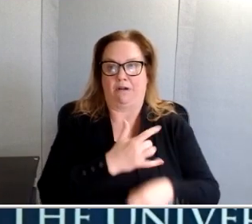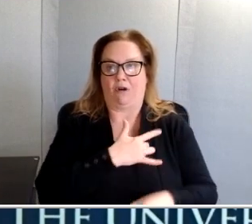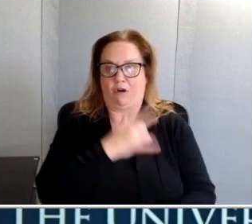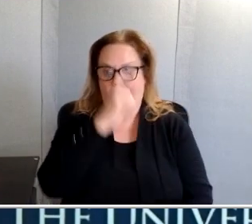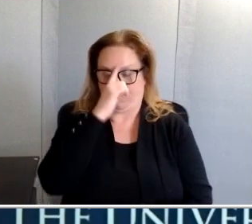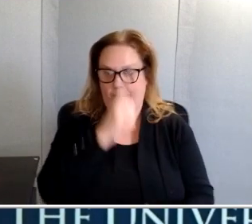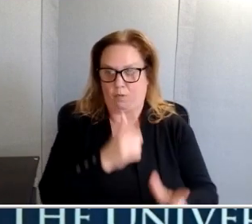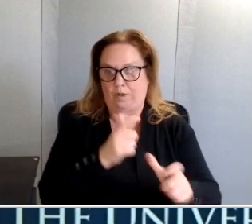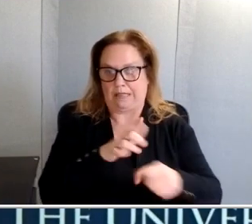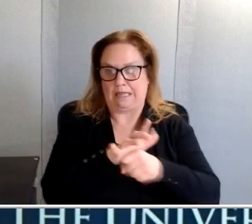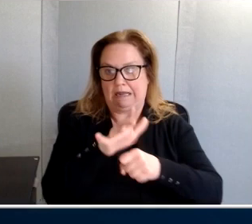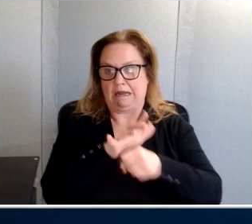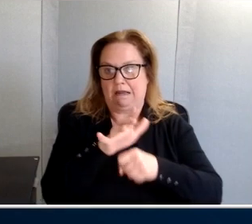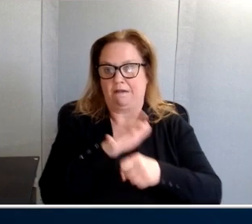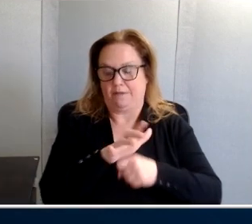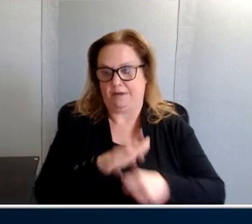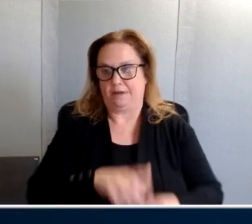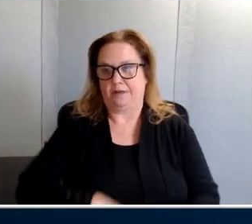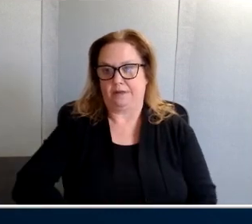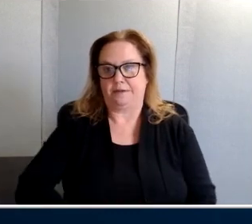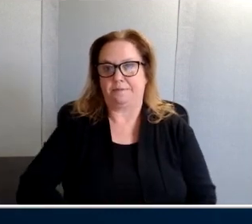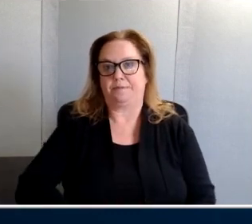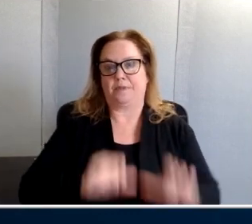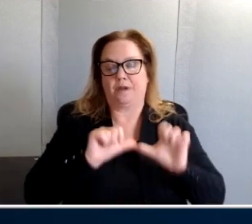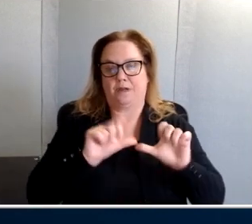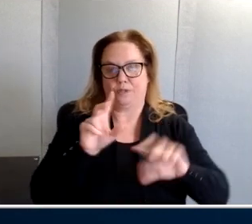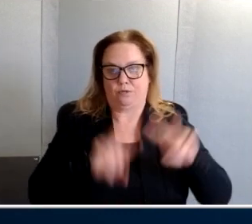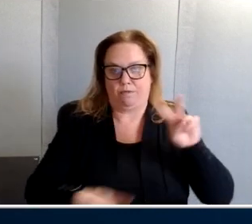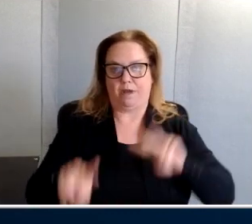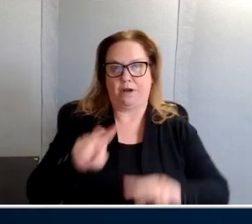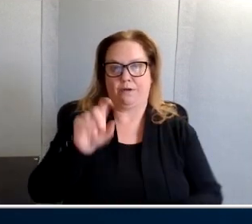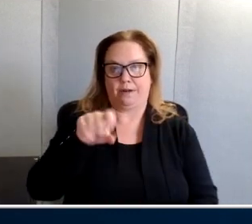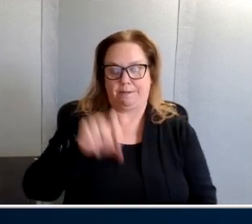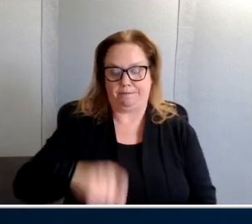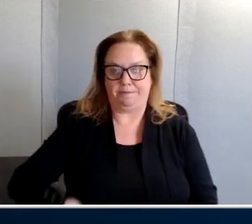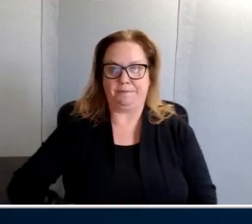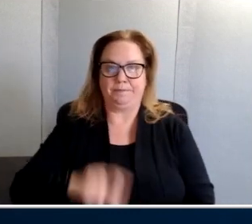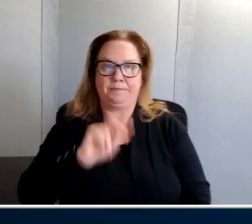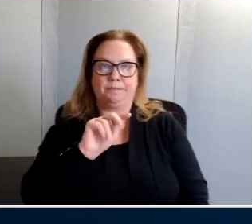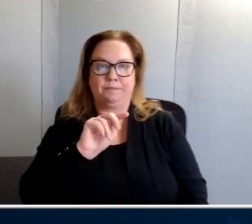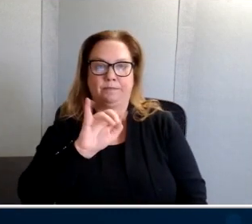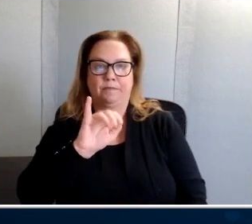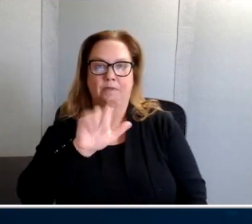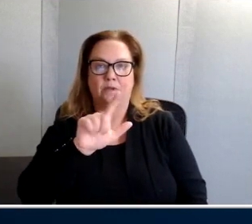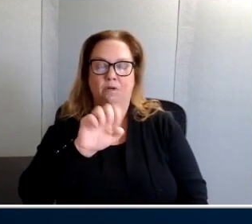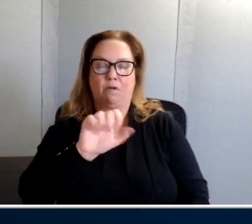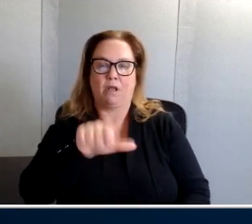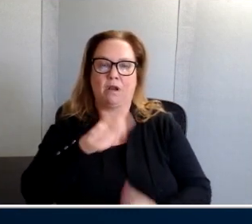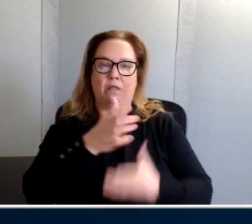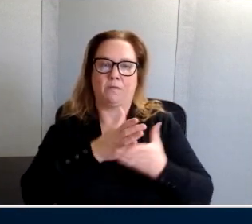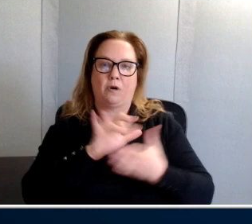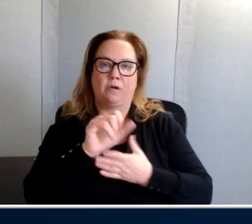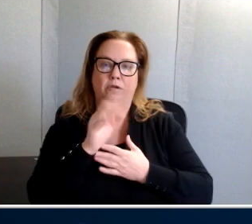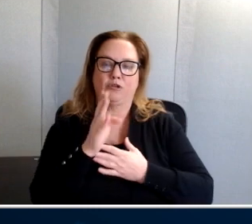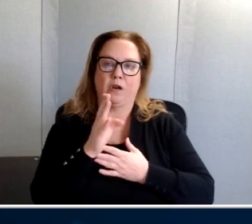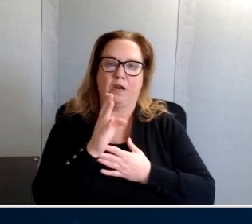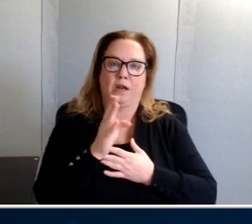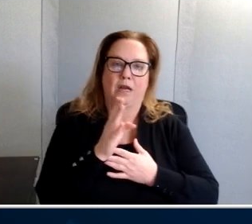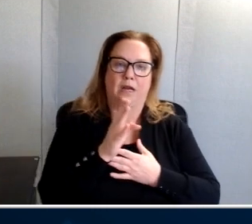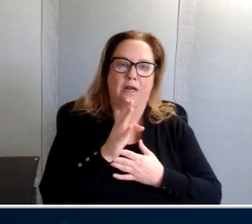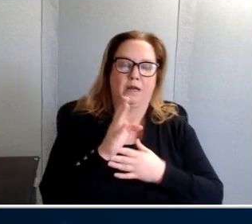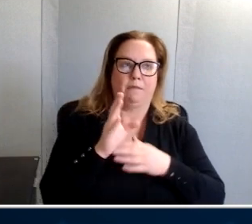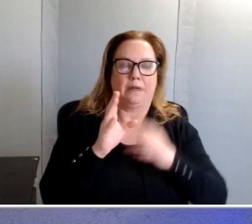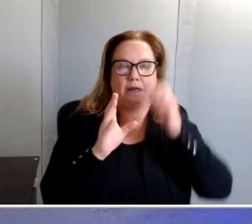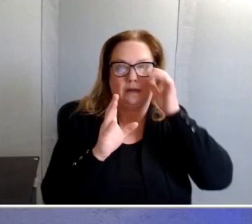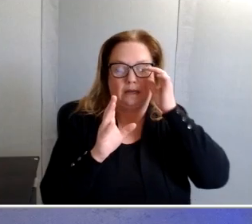quickly enough to help save his life. Constantly monitoring. Yeah. Nicole, another part of your job, and it can be a really